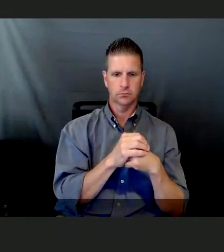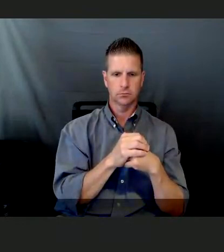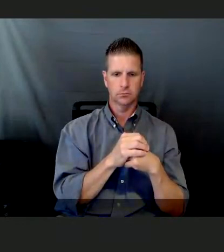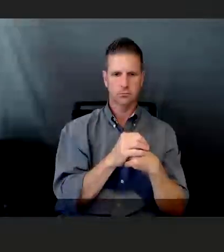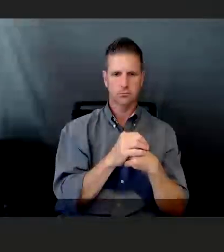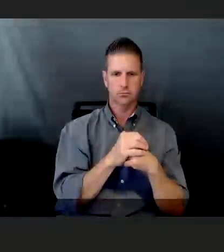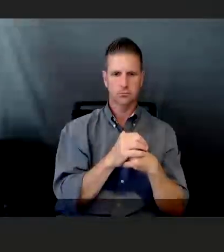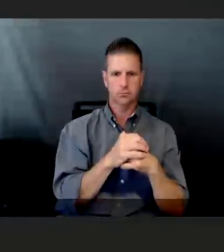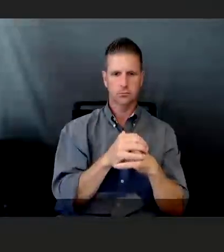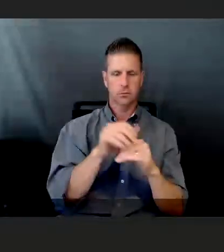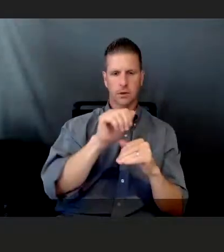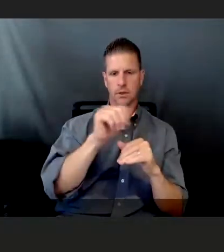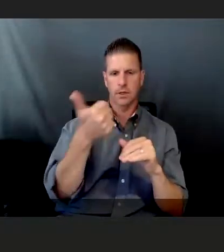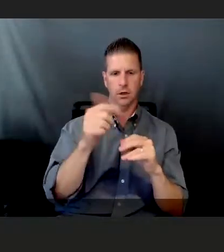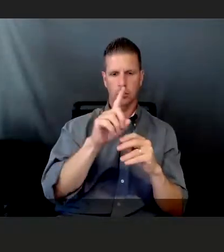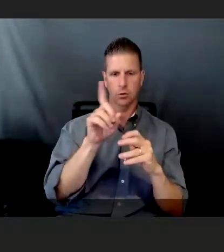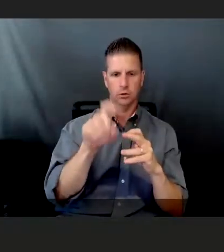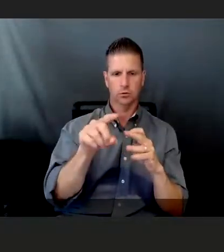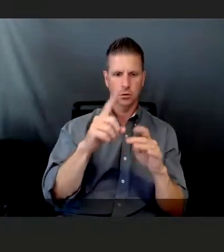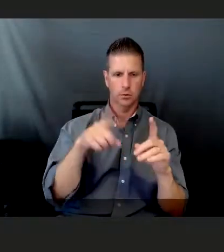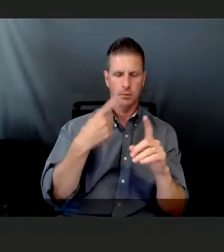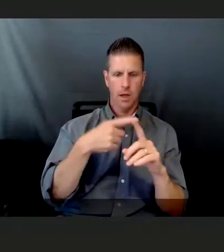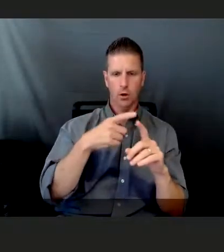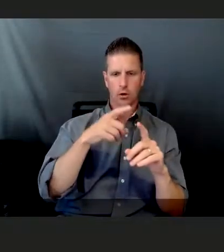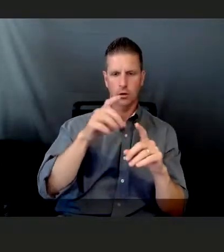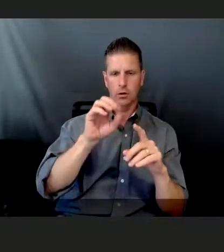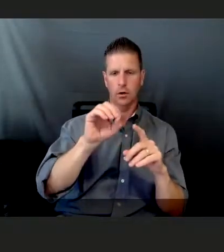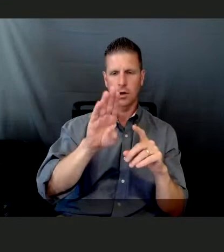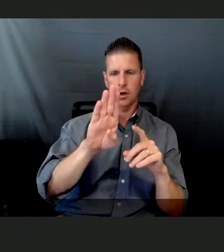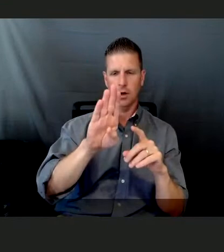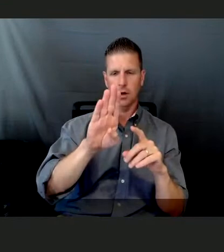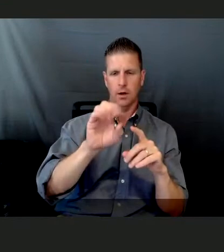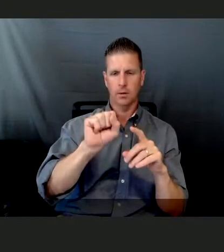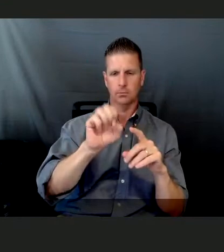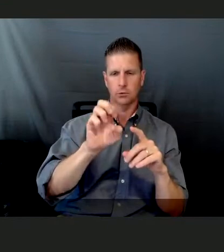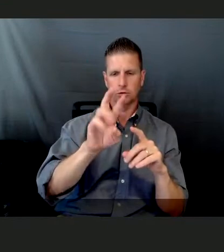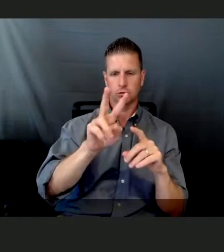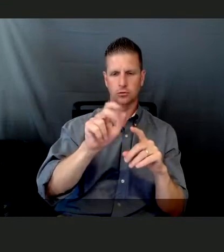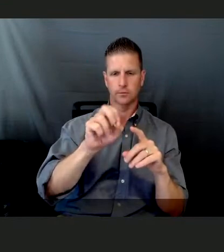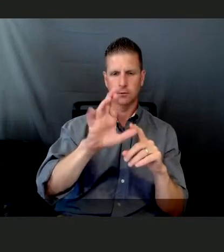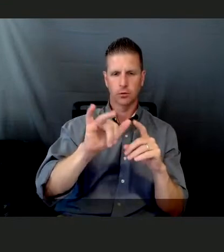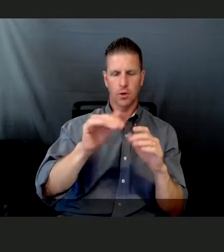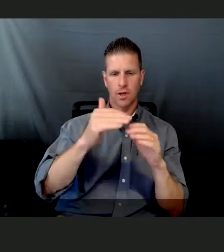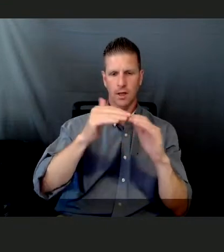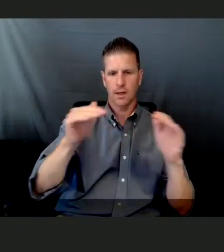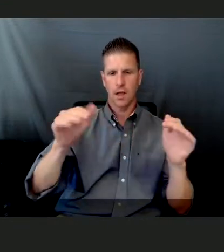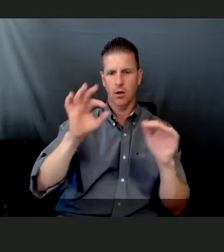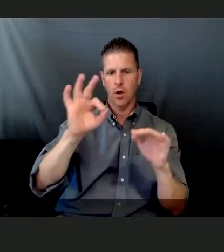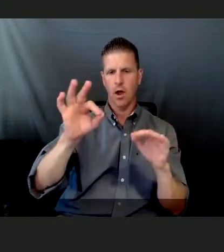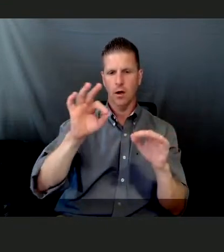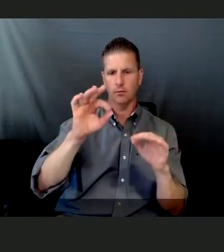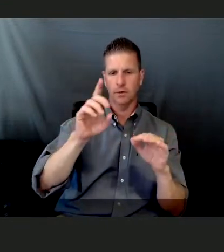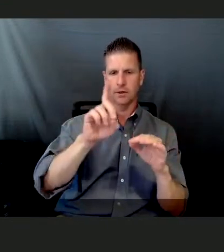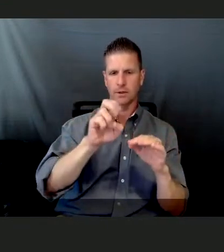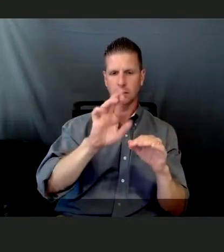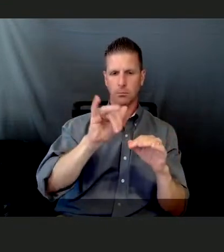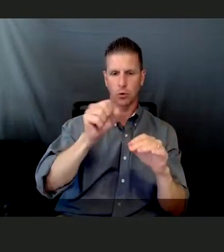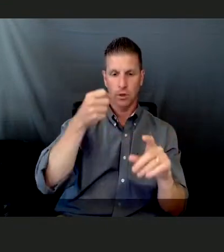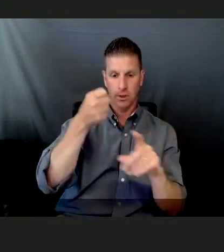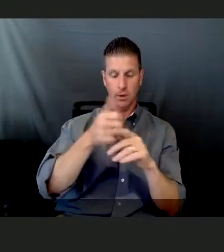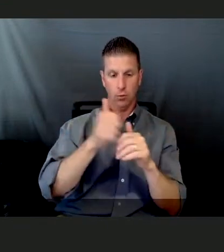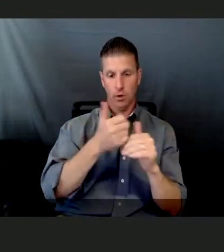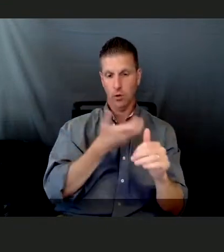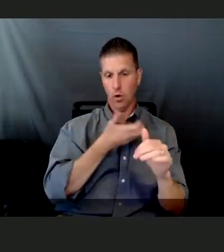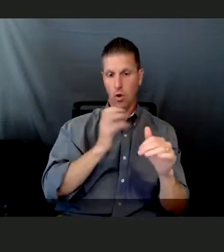So another question about the observatory is the level of debris hits in line with our expectations